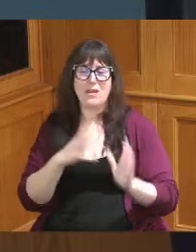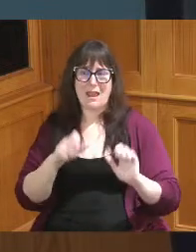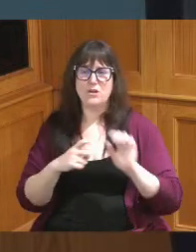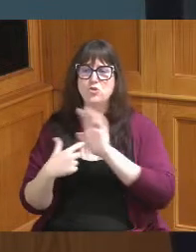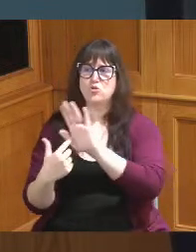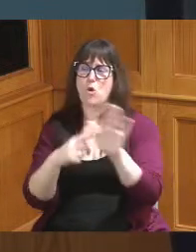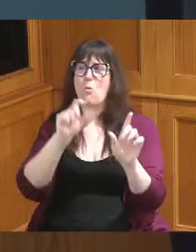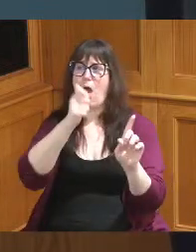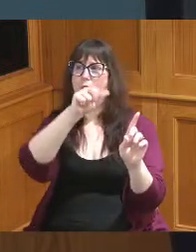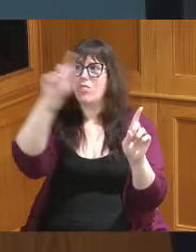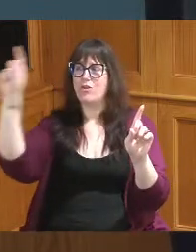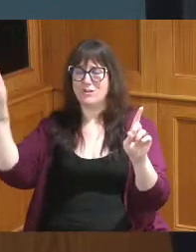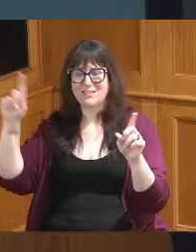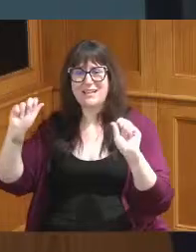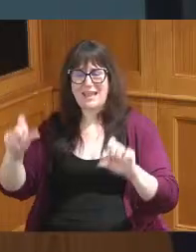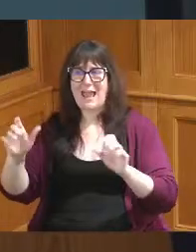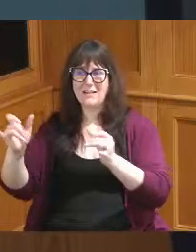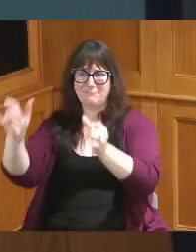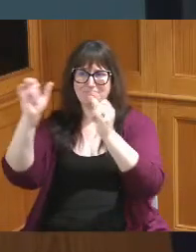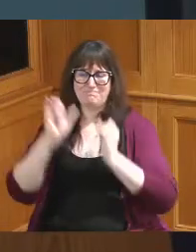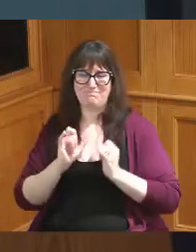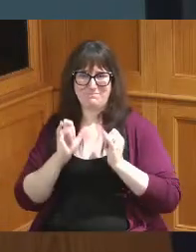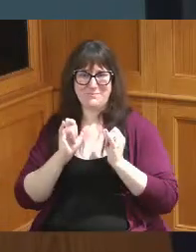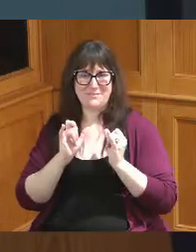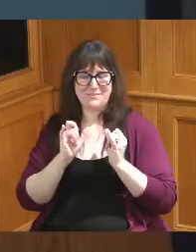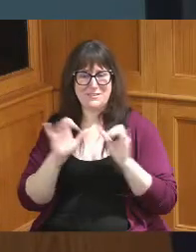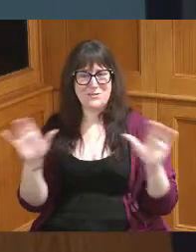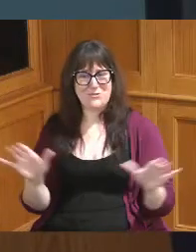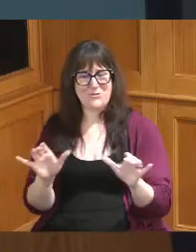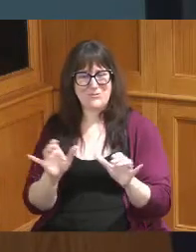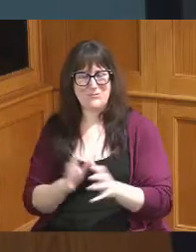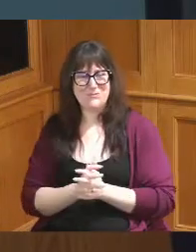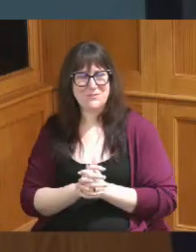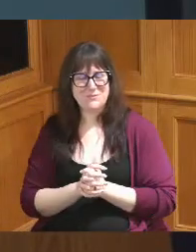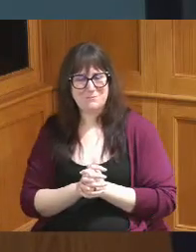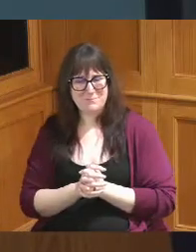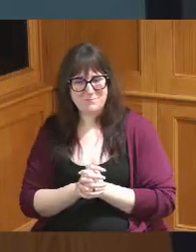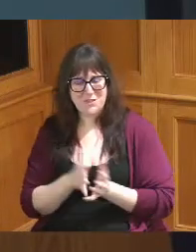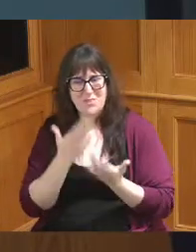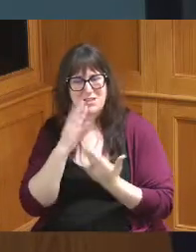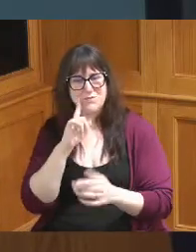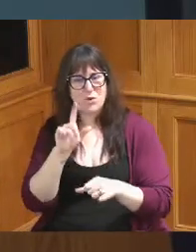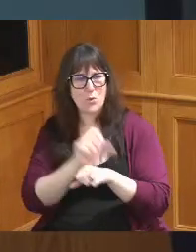the same way. So thank you again for your work and for bringing it to our attention. Thank you.